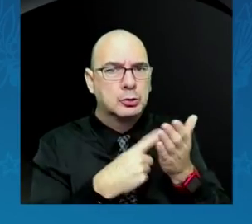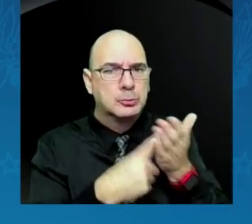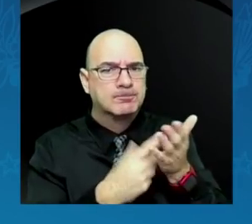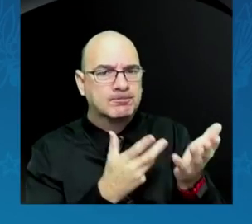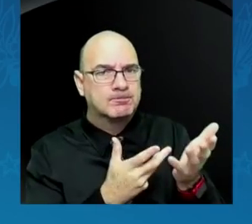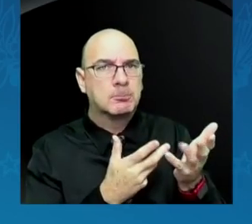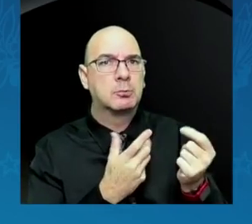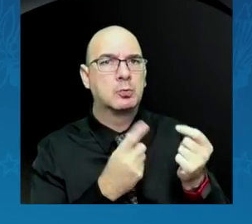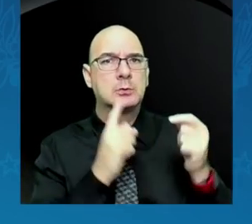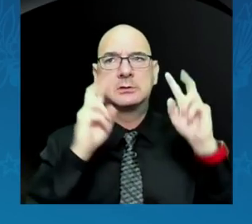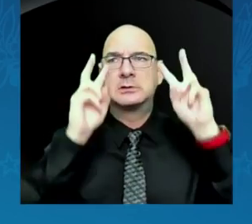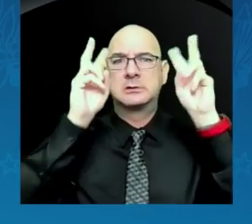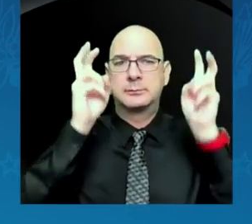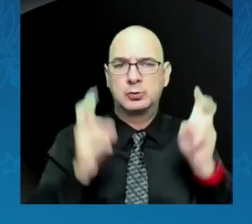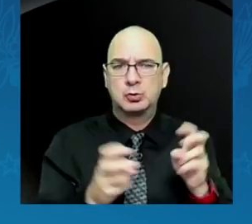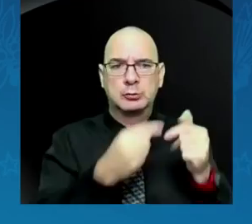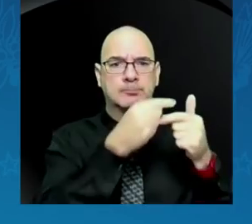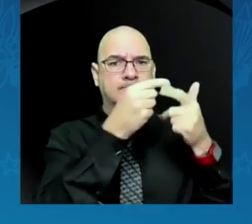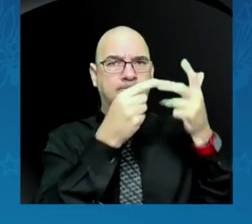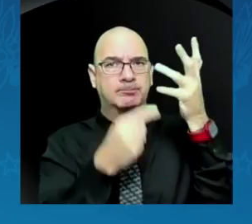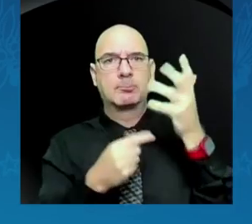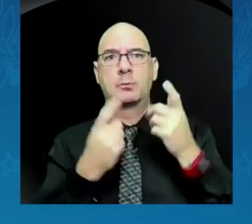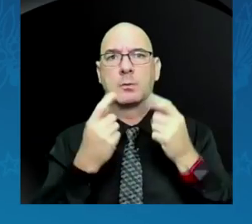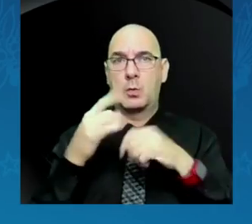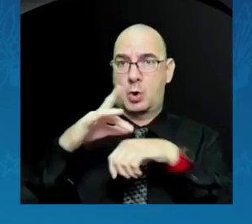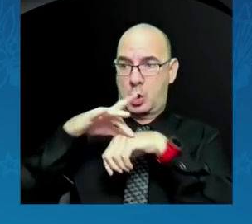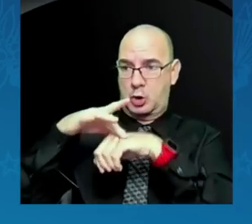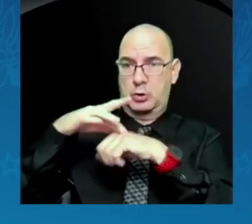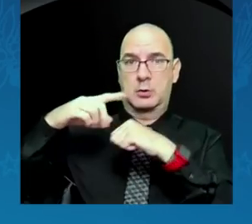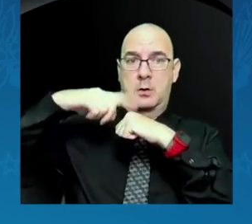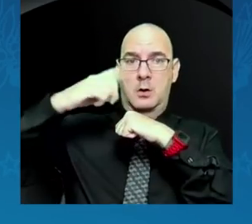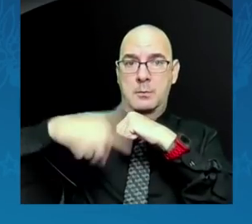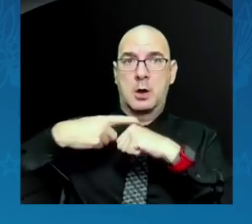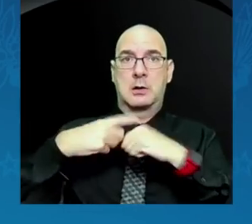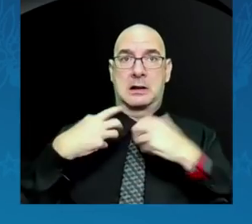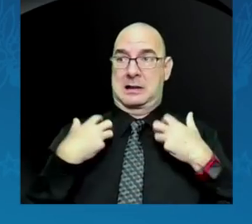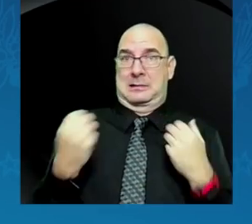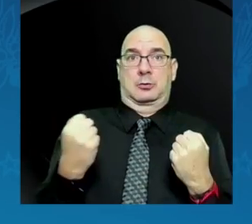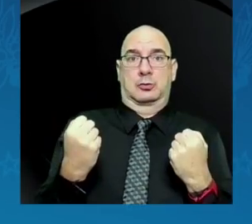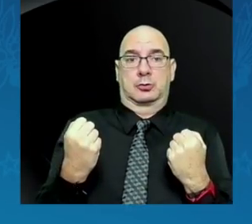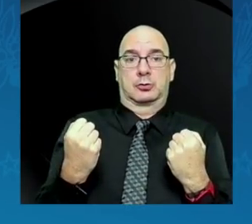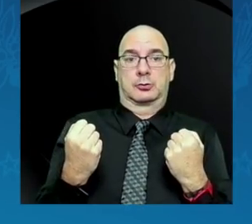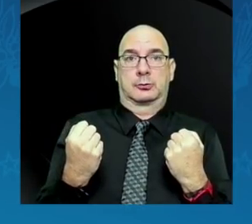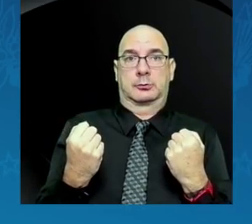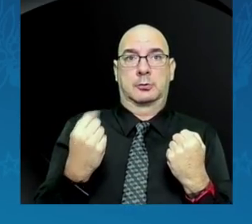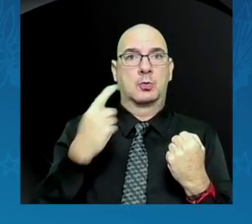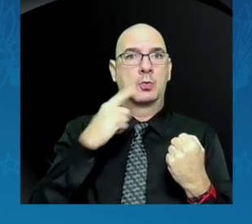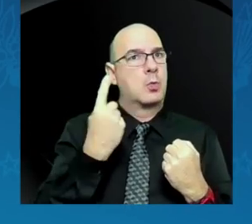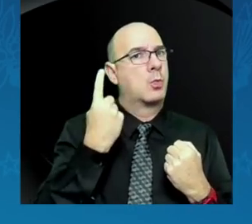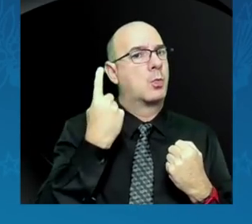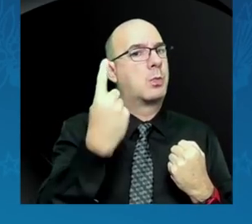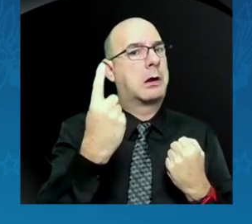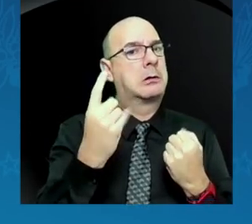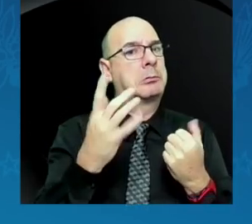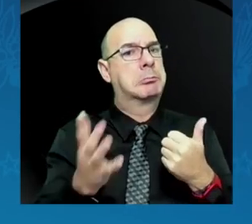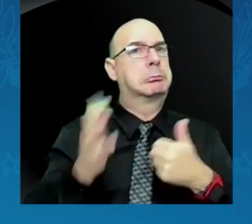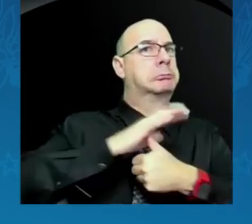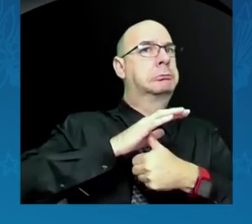health, of course, one of the most pressing challenges that all nations are facing. As you know, the